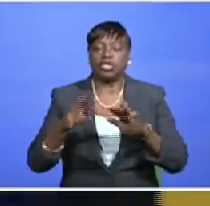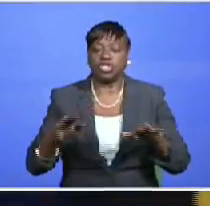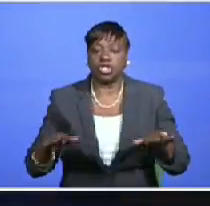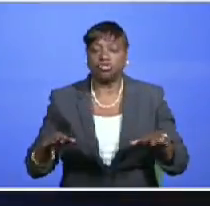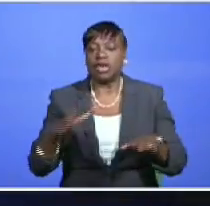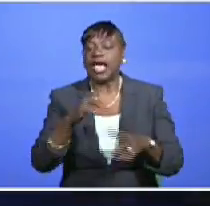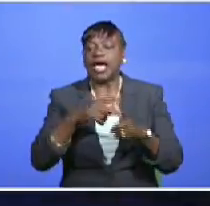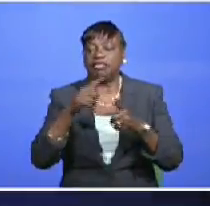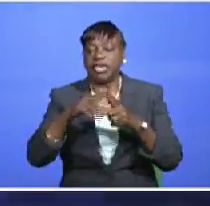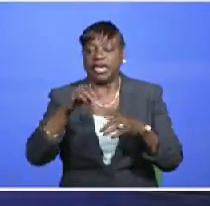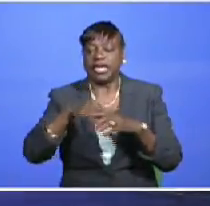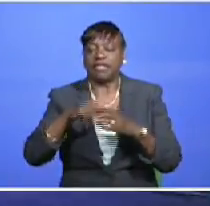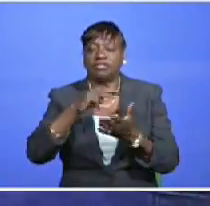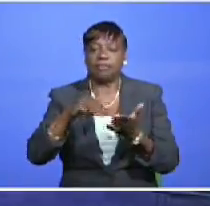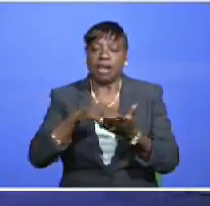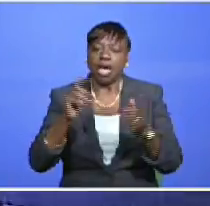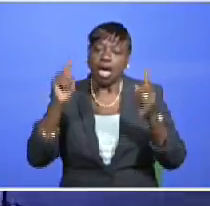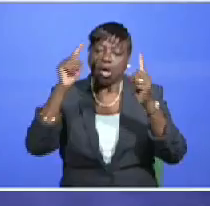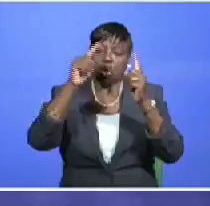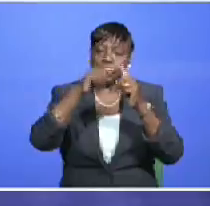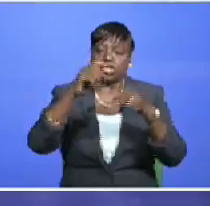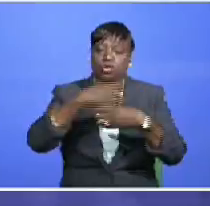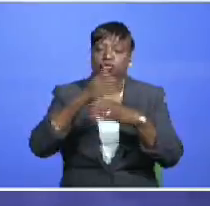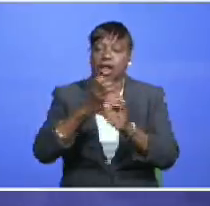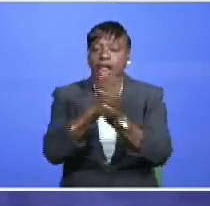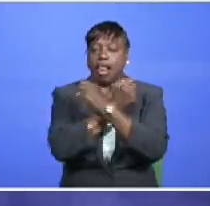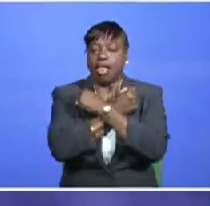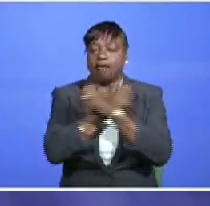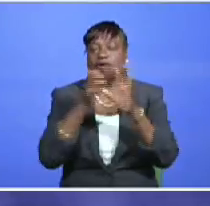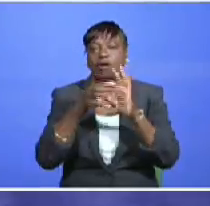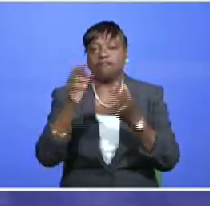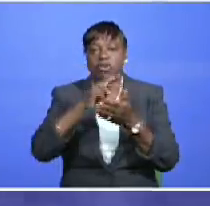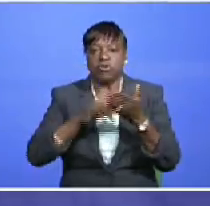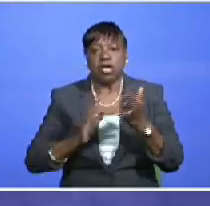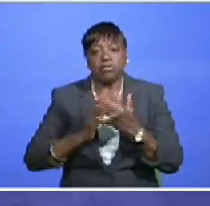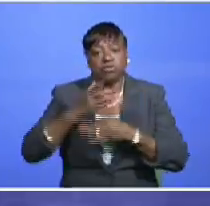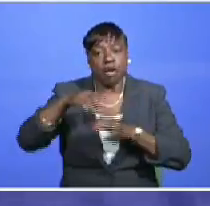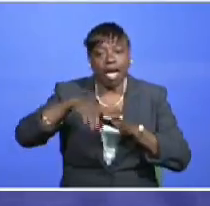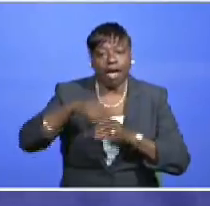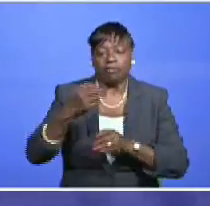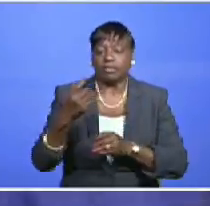goal here is to create a love of reading throughout the entire Commonwealth.